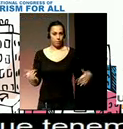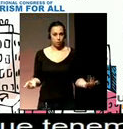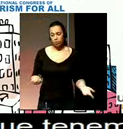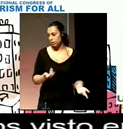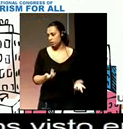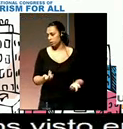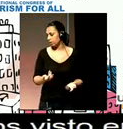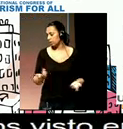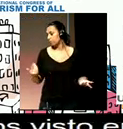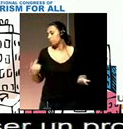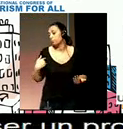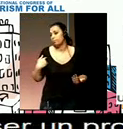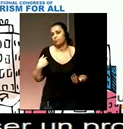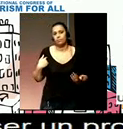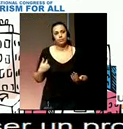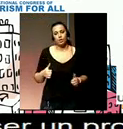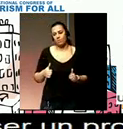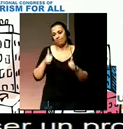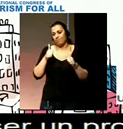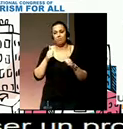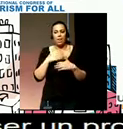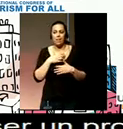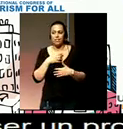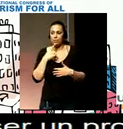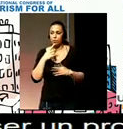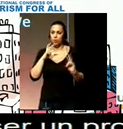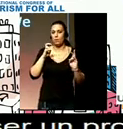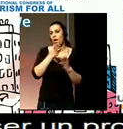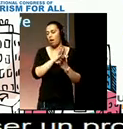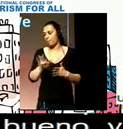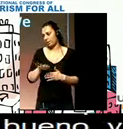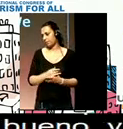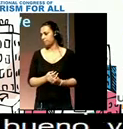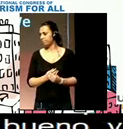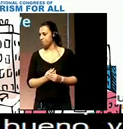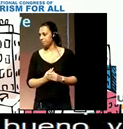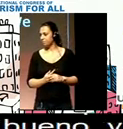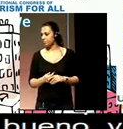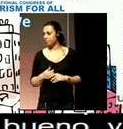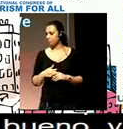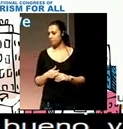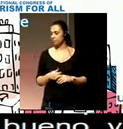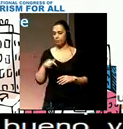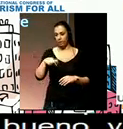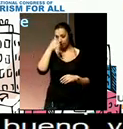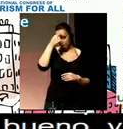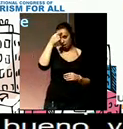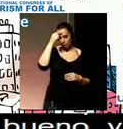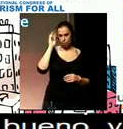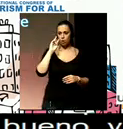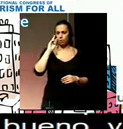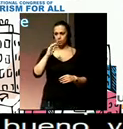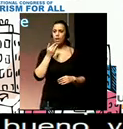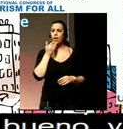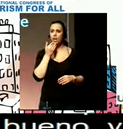point. We know about all the conservation areas, which we've seen very good examples of here in Avila, and how people have managed to